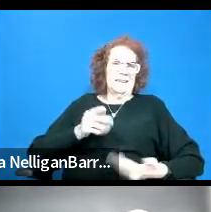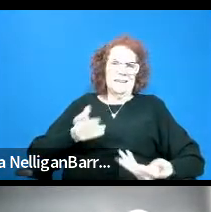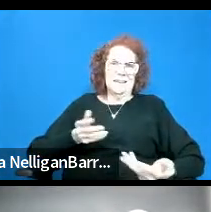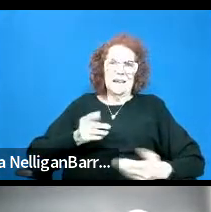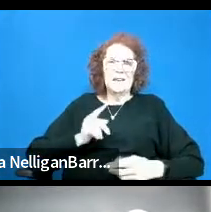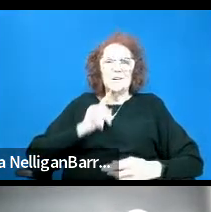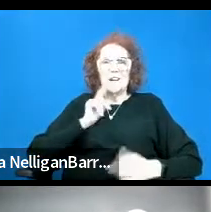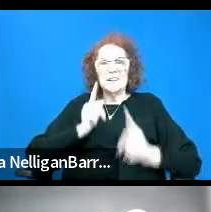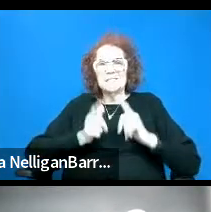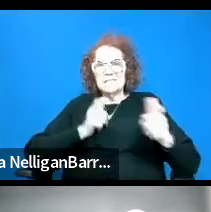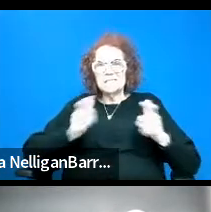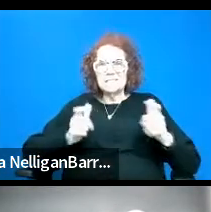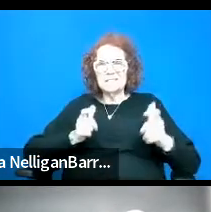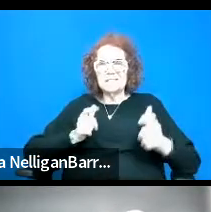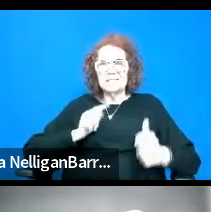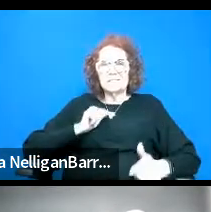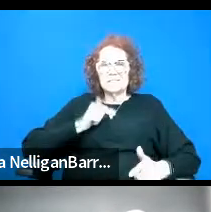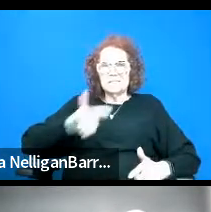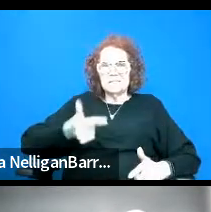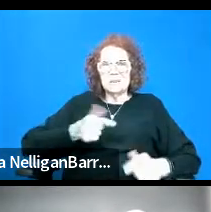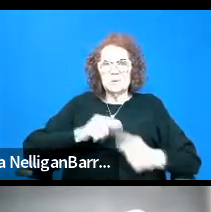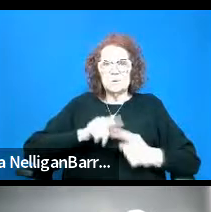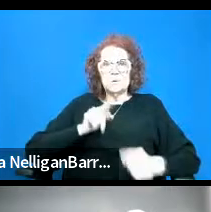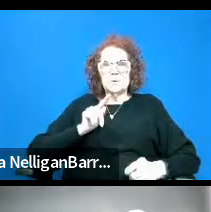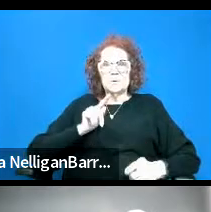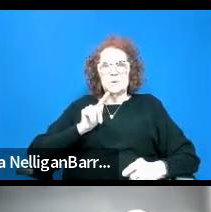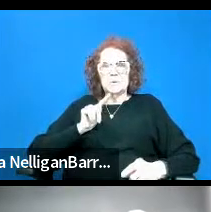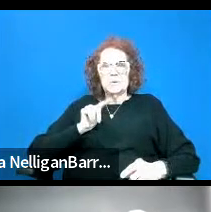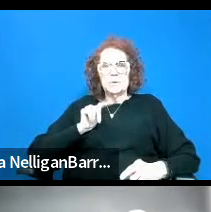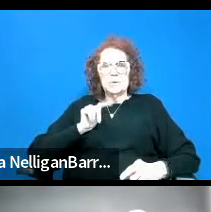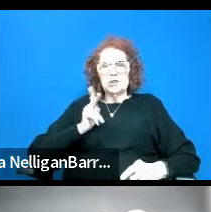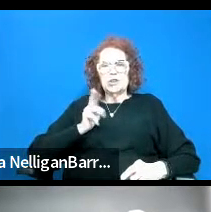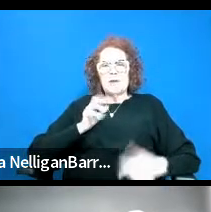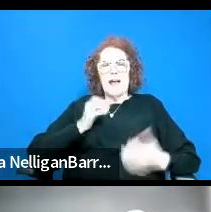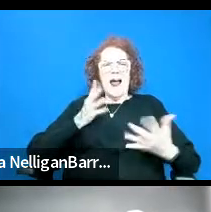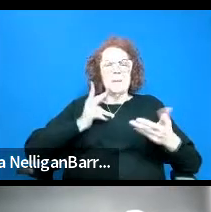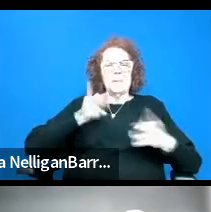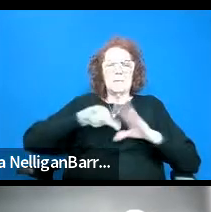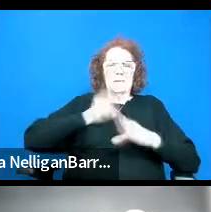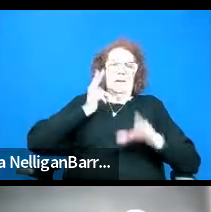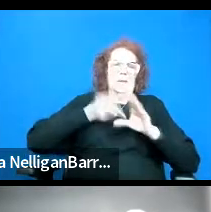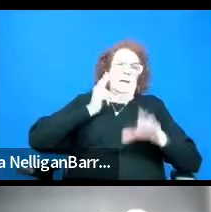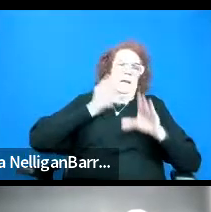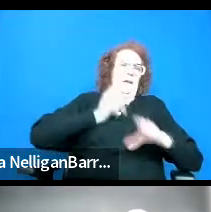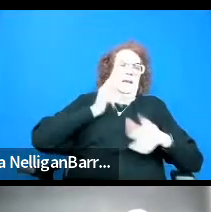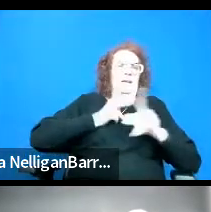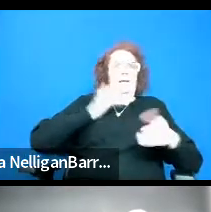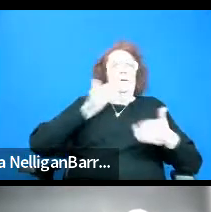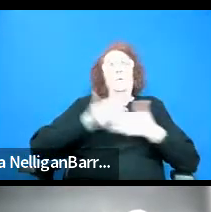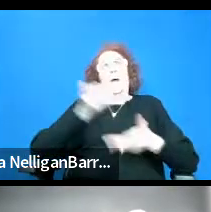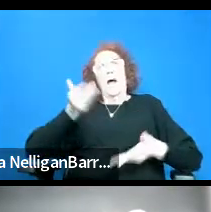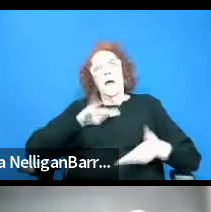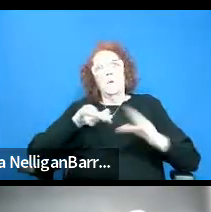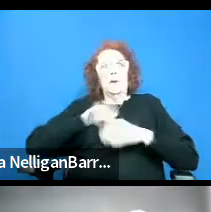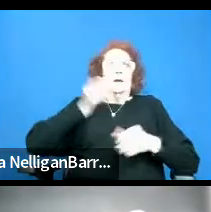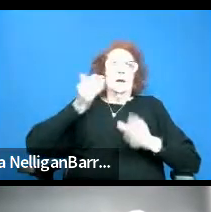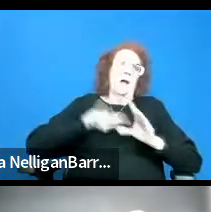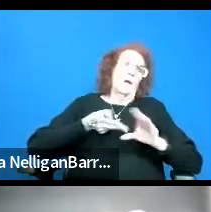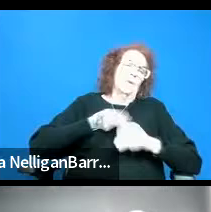consider if you're just talking about inspection positions, that is almost half. So